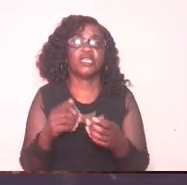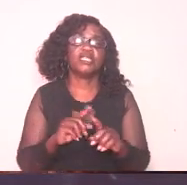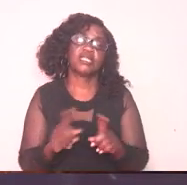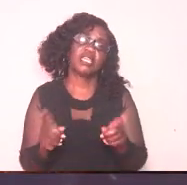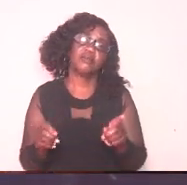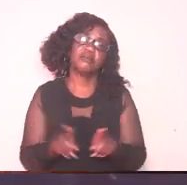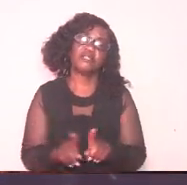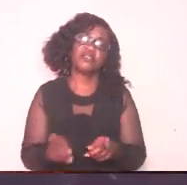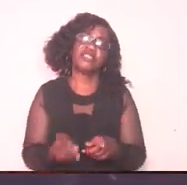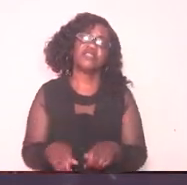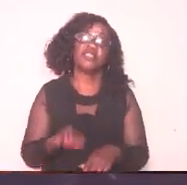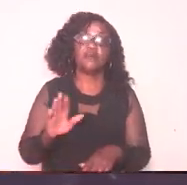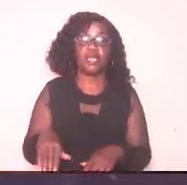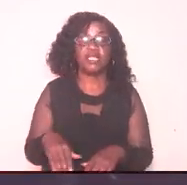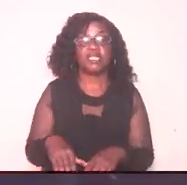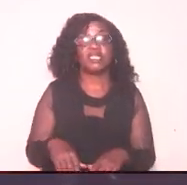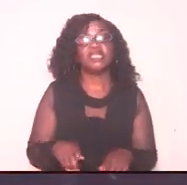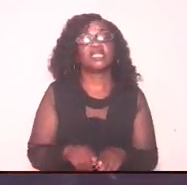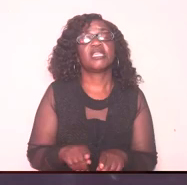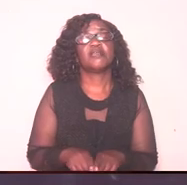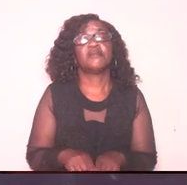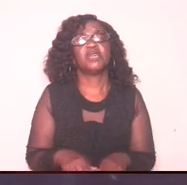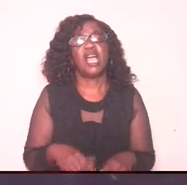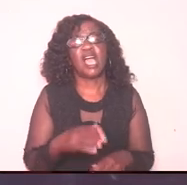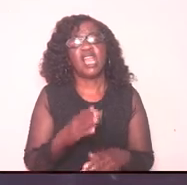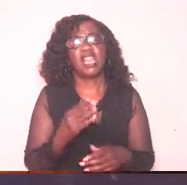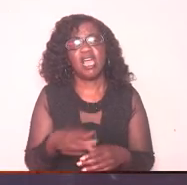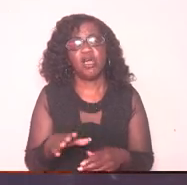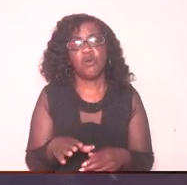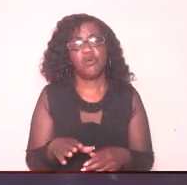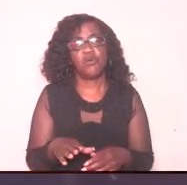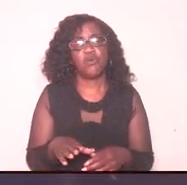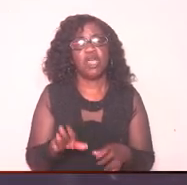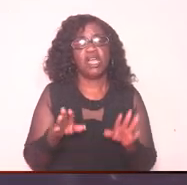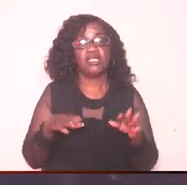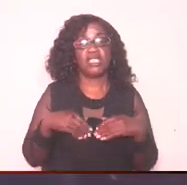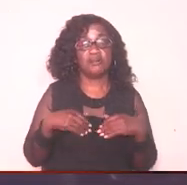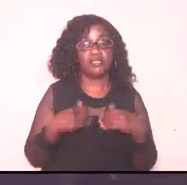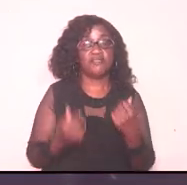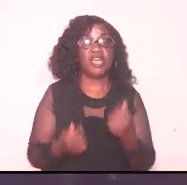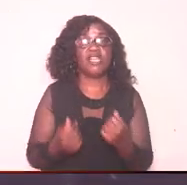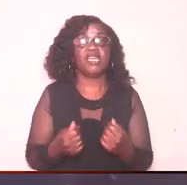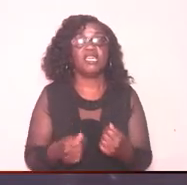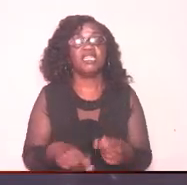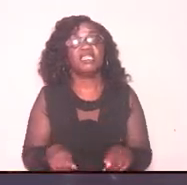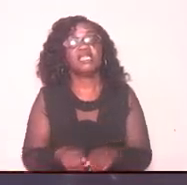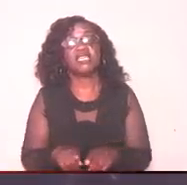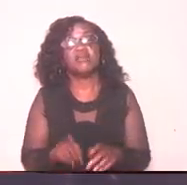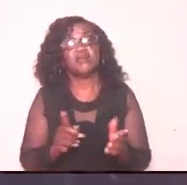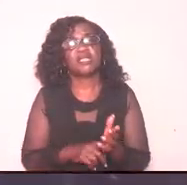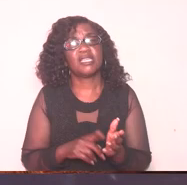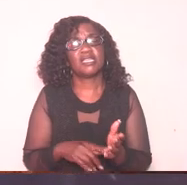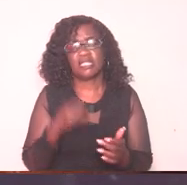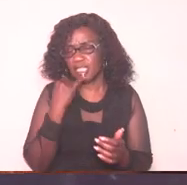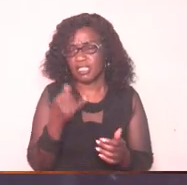gray areas, but gray areas are not cracks through which we let our children fall through, right? They also come here and they say sex is so important. Ladies and